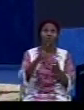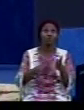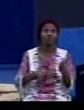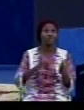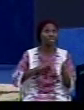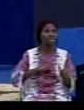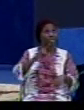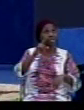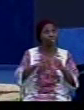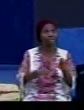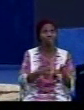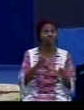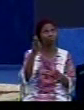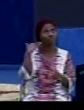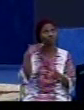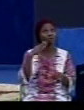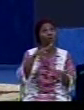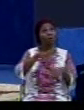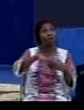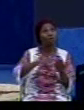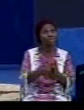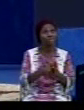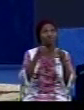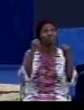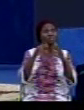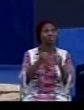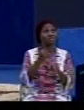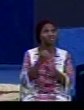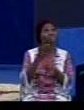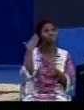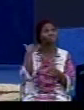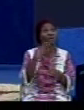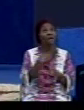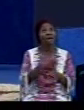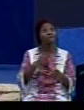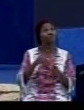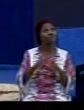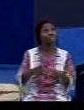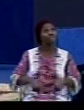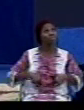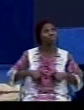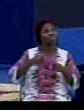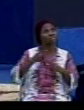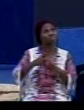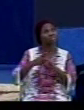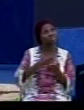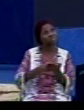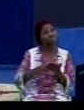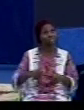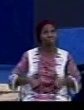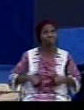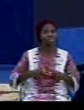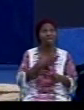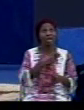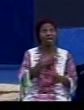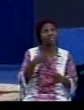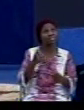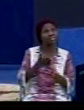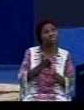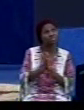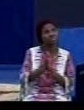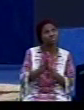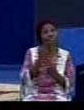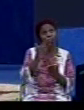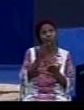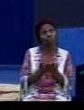all those many years and live a righteous life and live a straightforward life in secret and